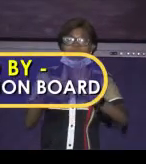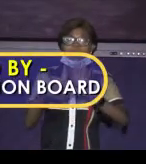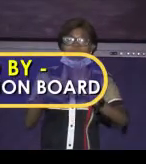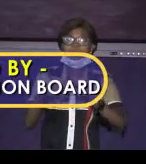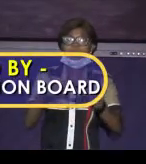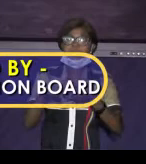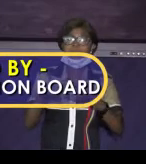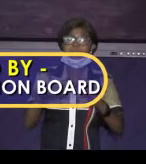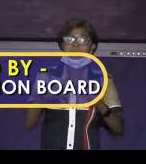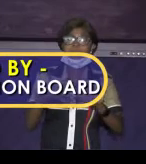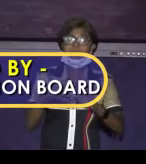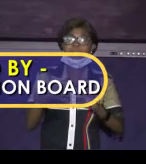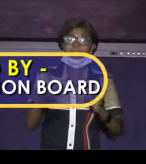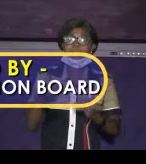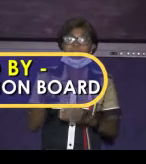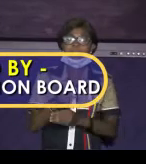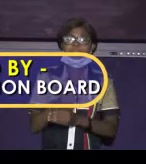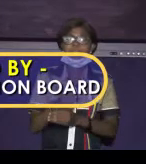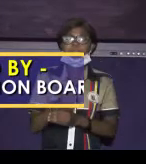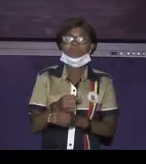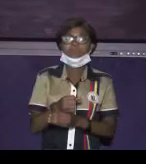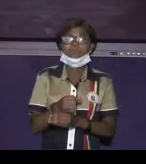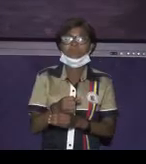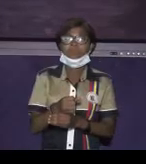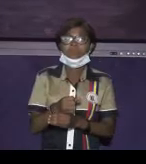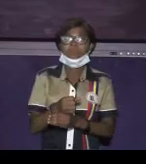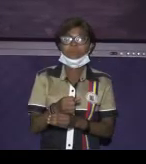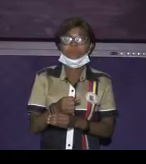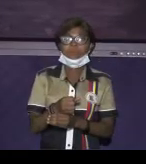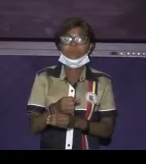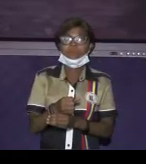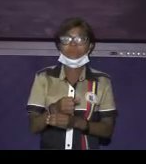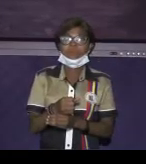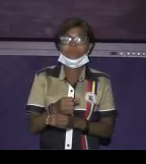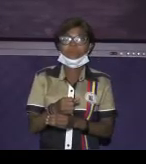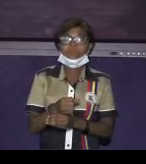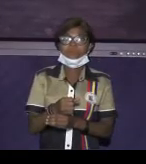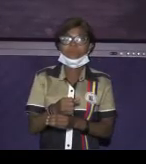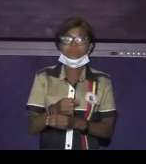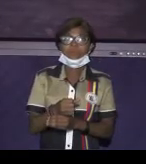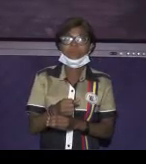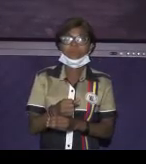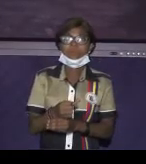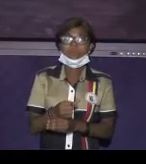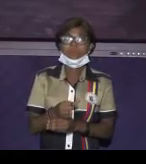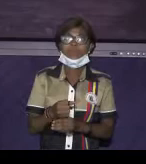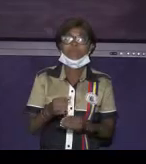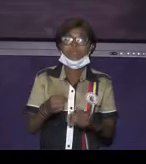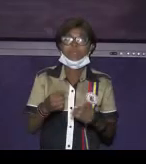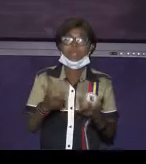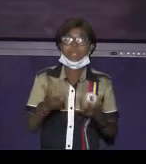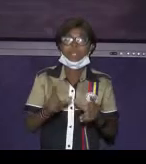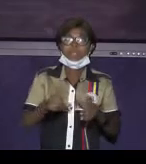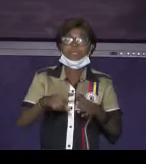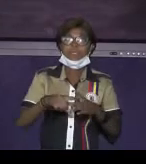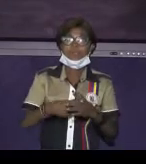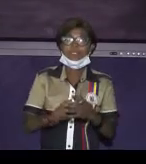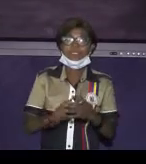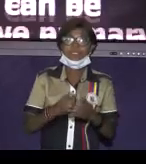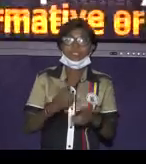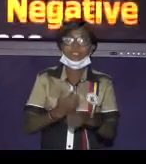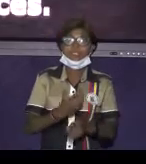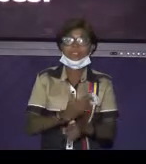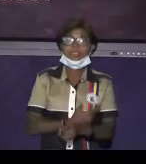to identify affirmative and negative sentences. On that note, I say, let's begin the